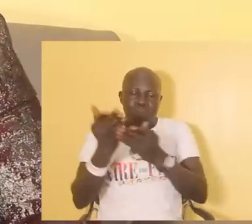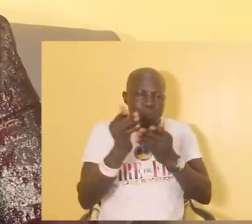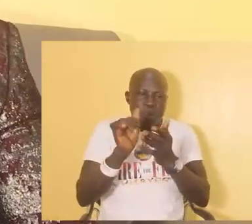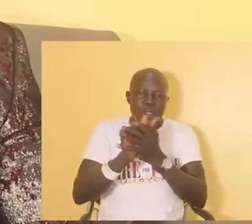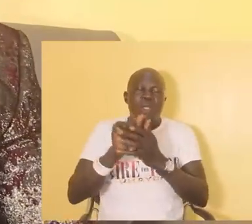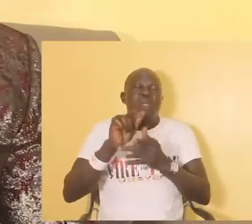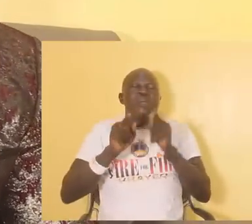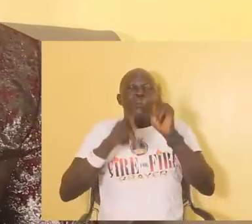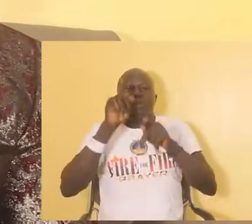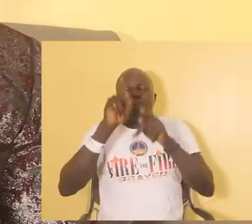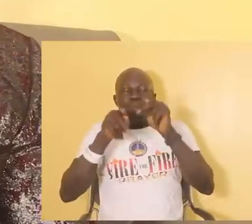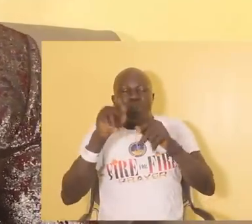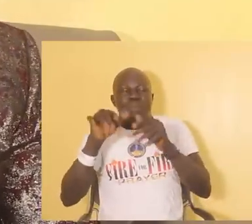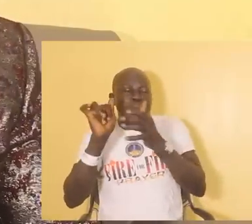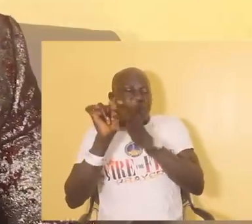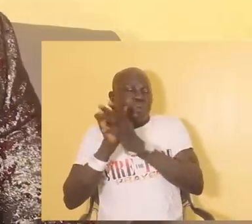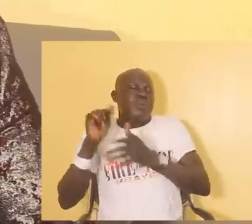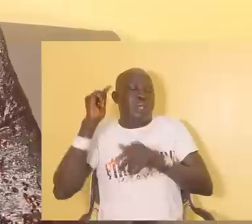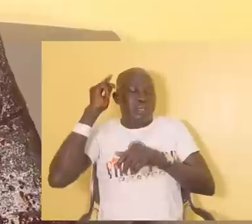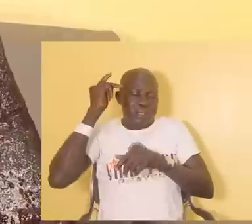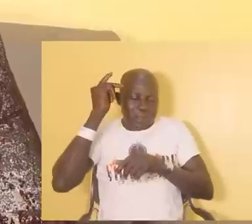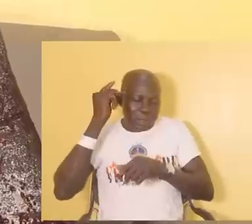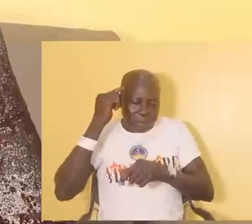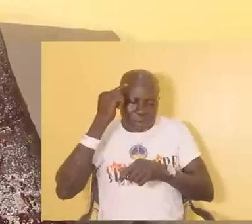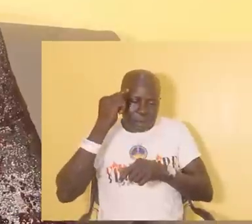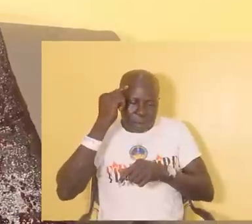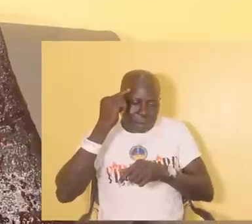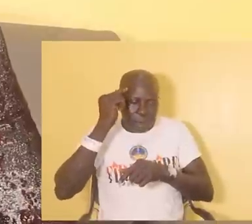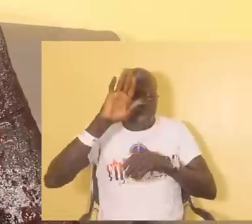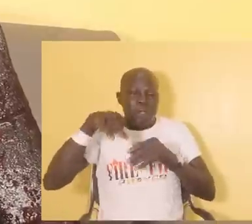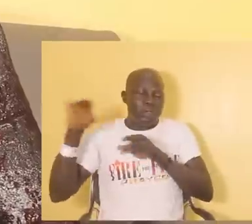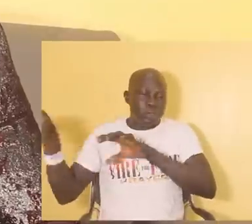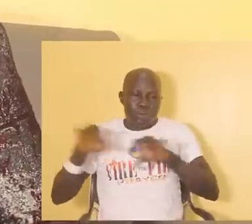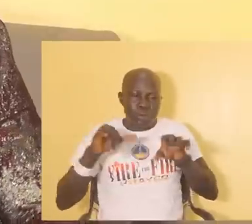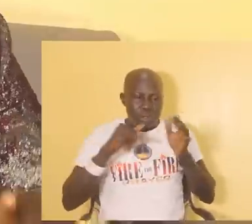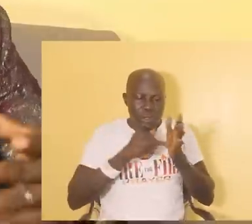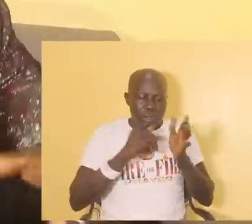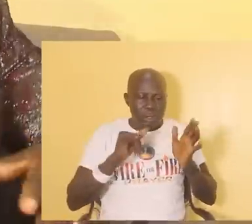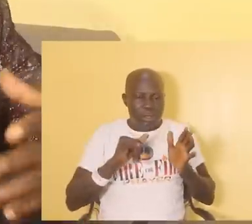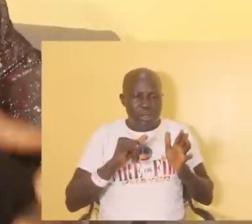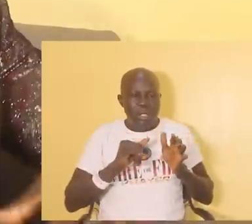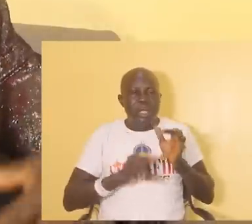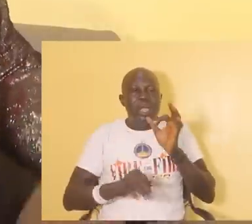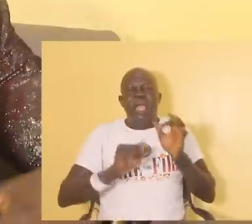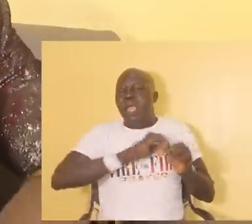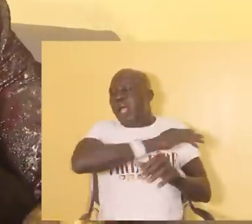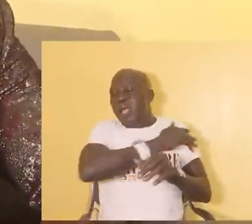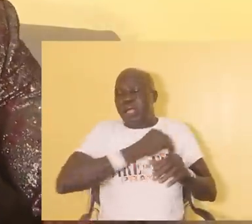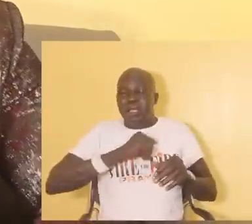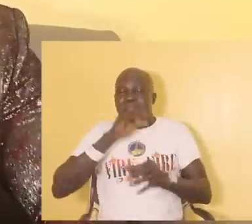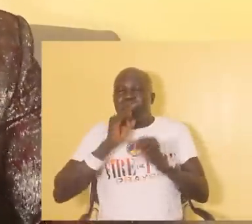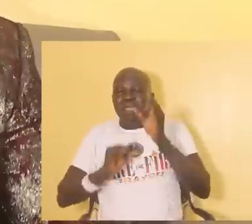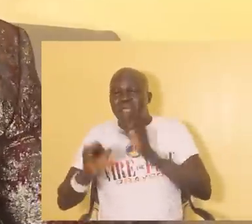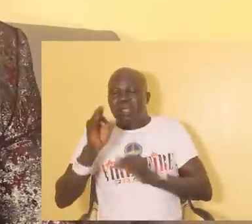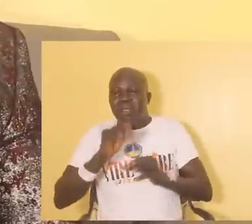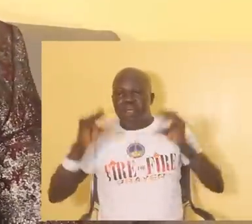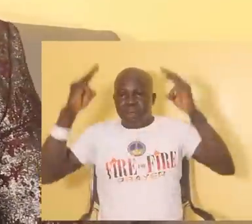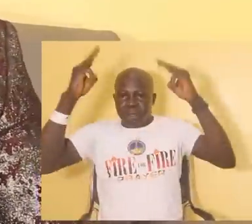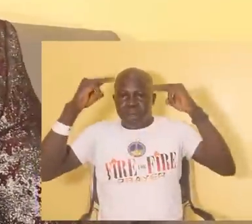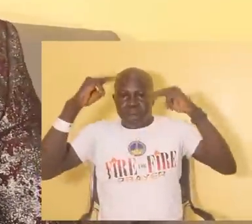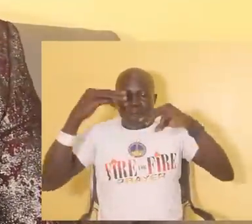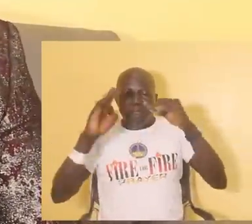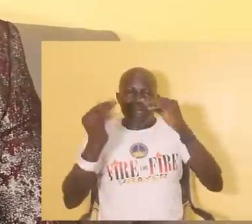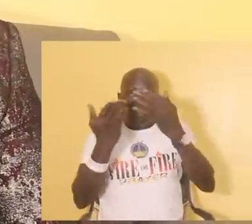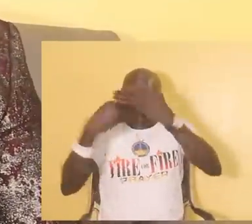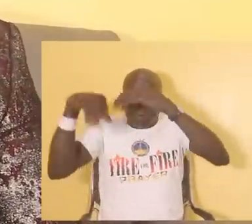eniyan le ma ro pe bo so fe se gan. People may think, how do you want to do about it? Amo ti iri orun ba de. But once the